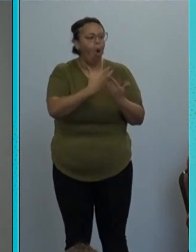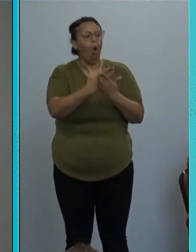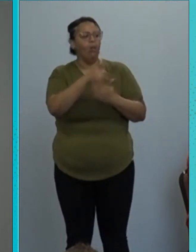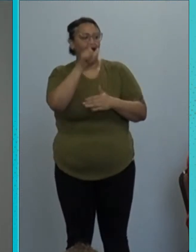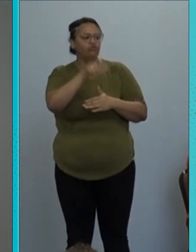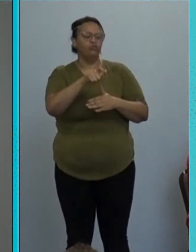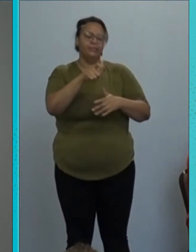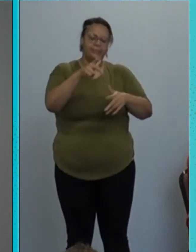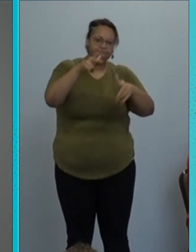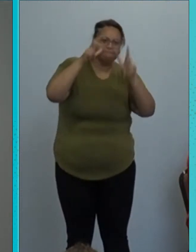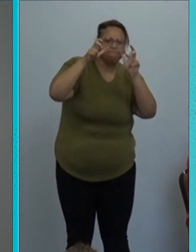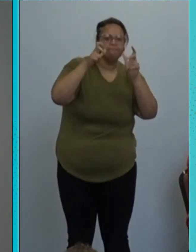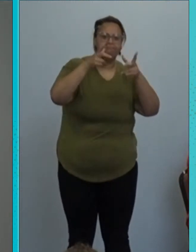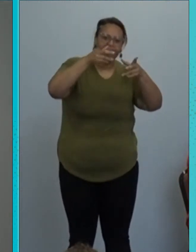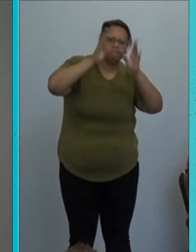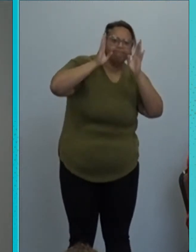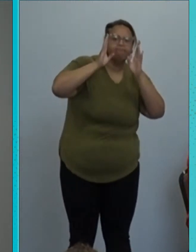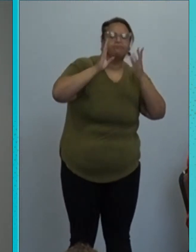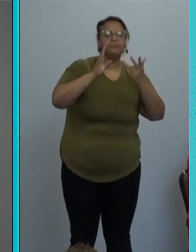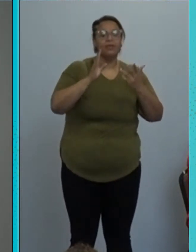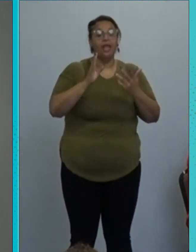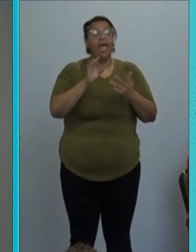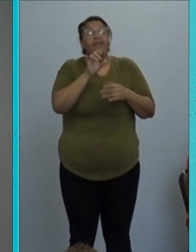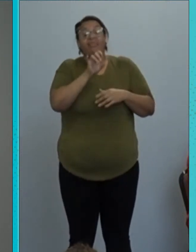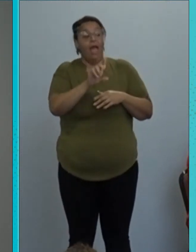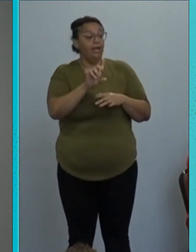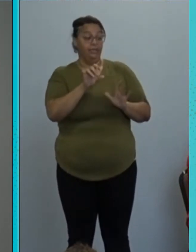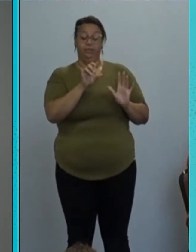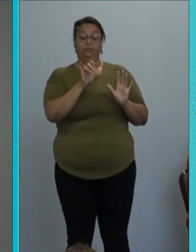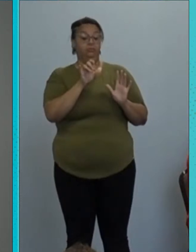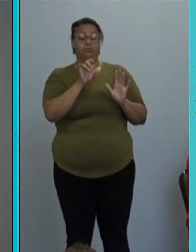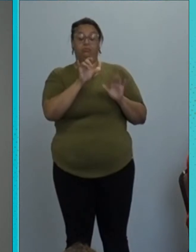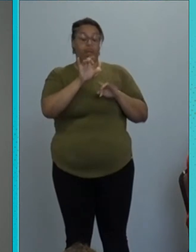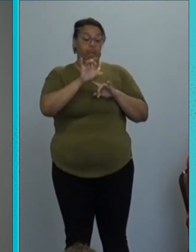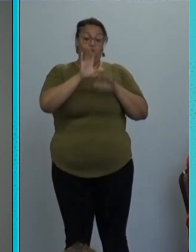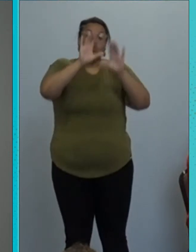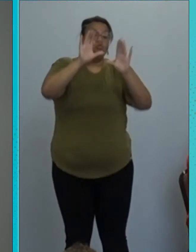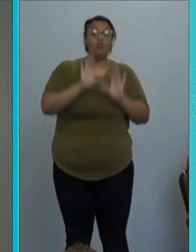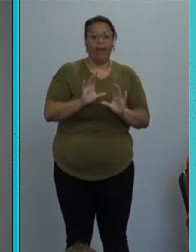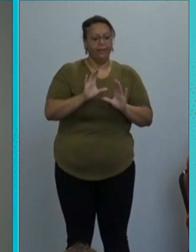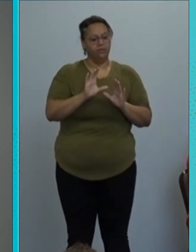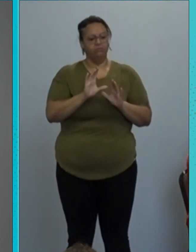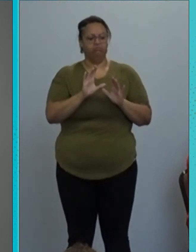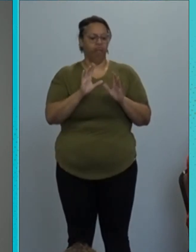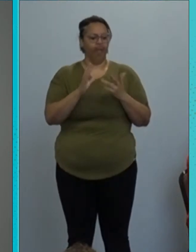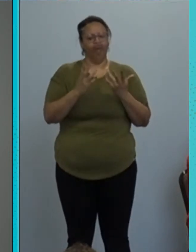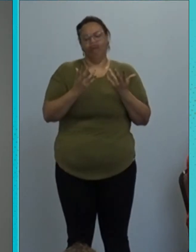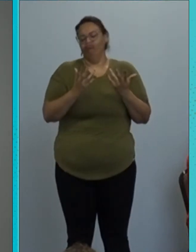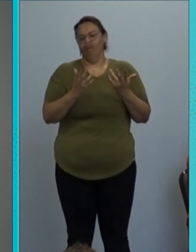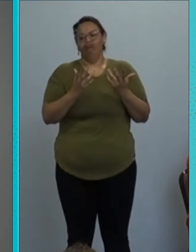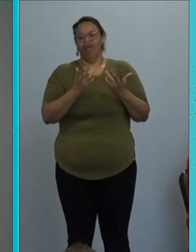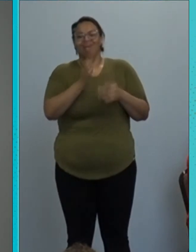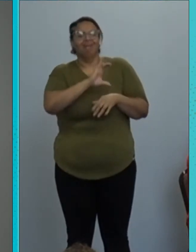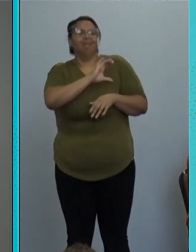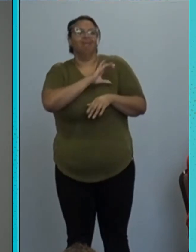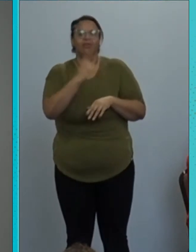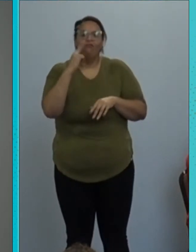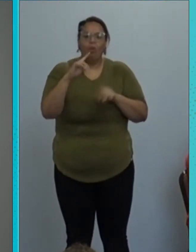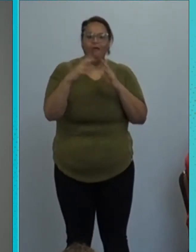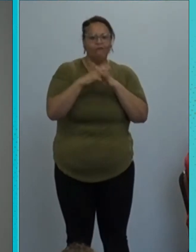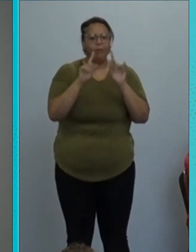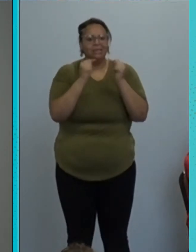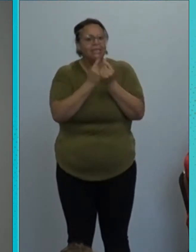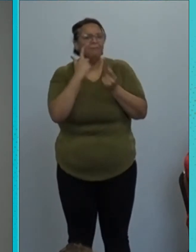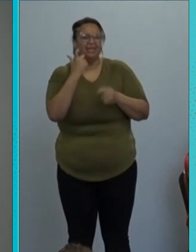visually. And that is a great attribute for a football team. That means you